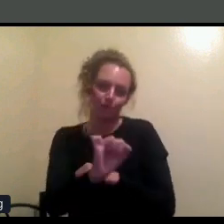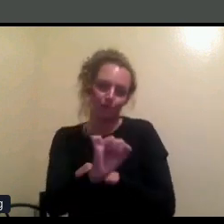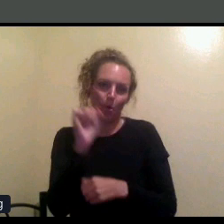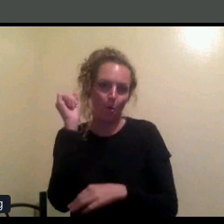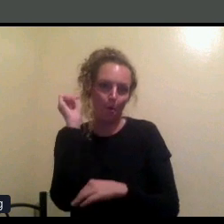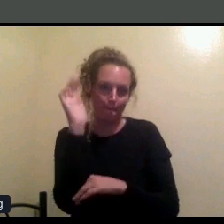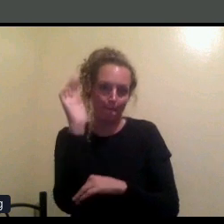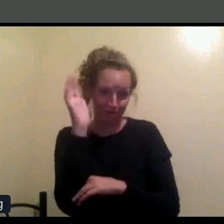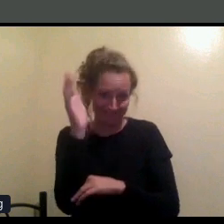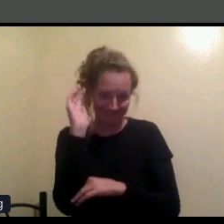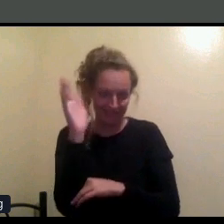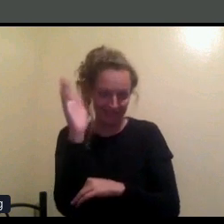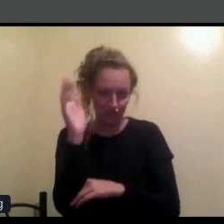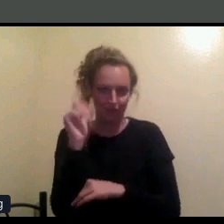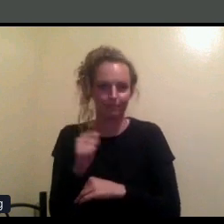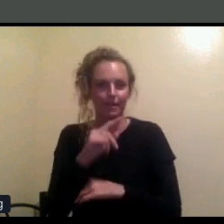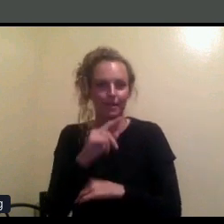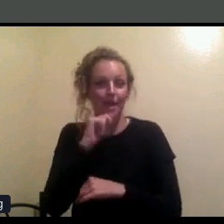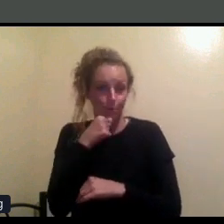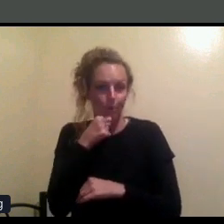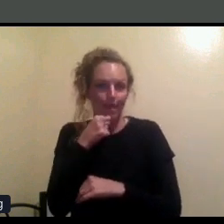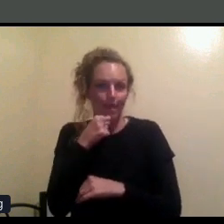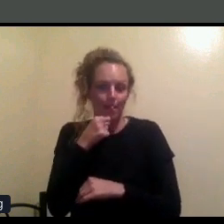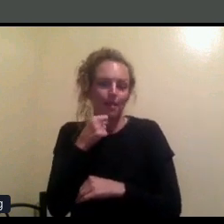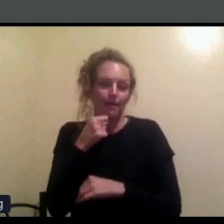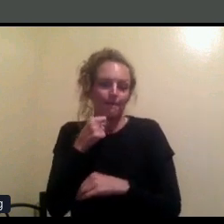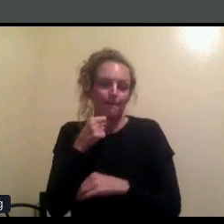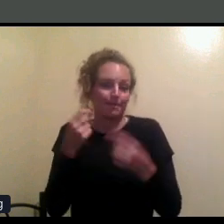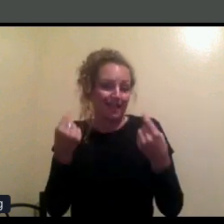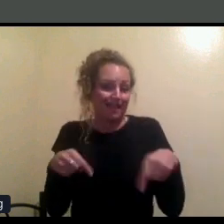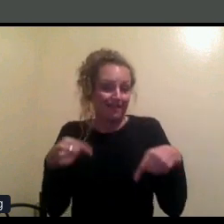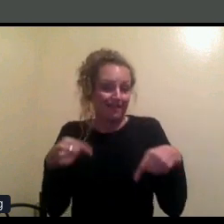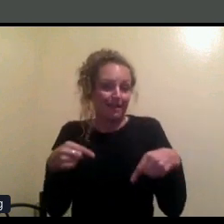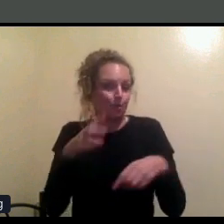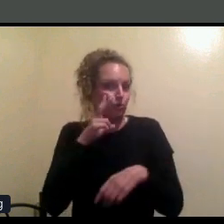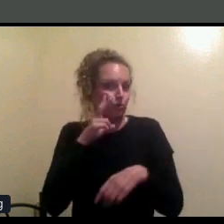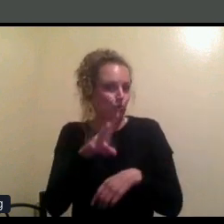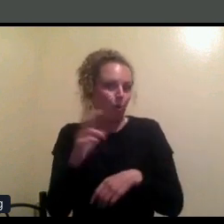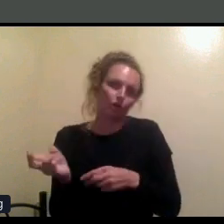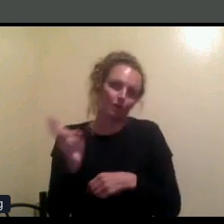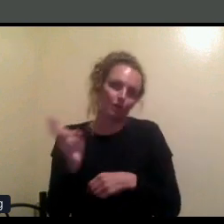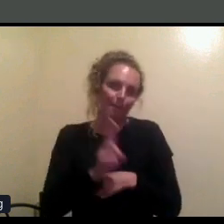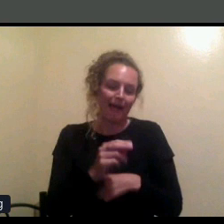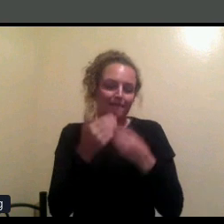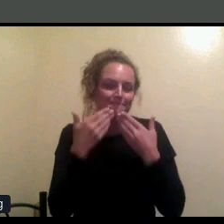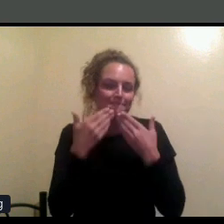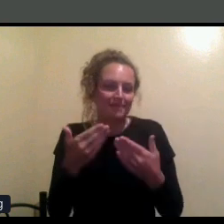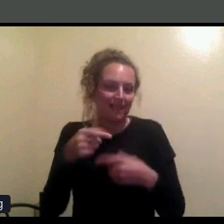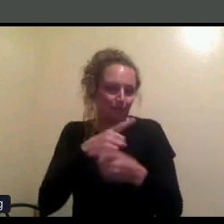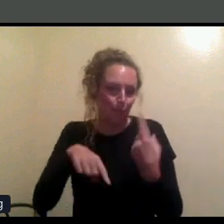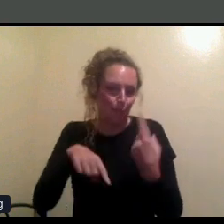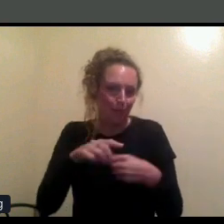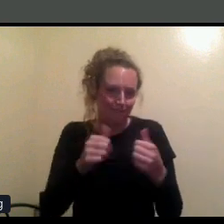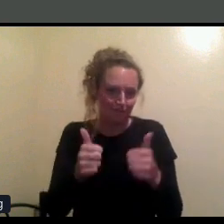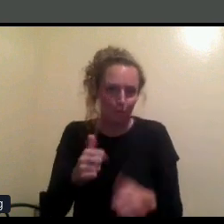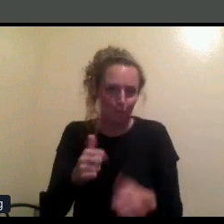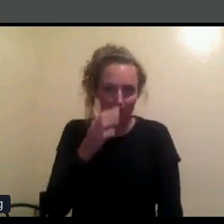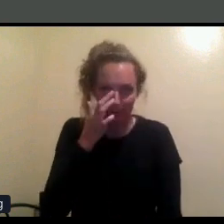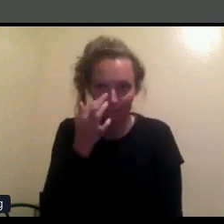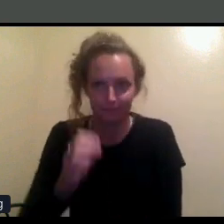be available to anyone that's missed this. But otherwise, thank you very much, and I encourage everyone to look at what the next sessions are for TechShare